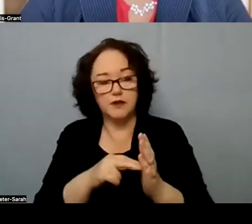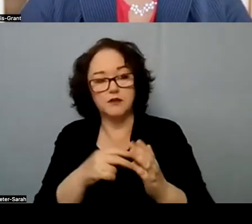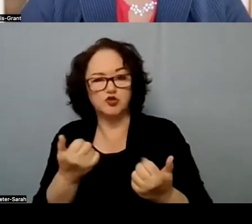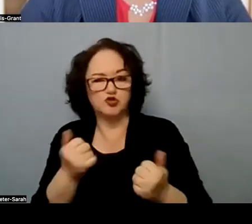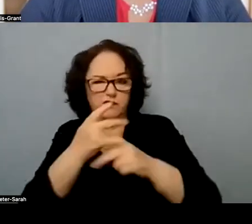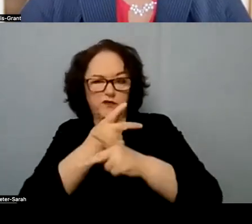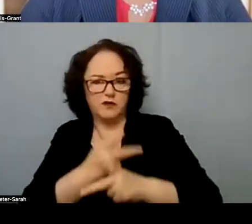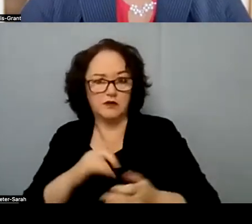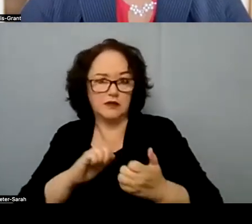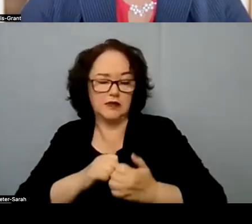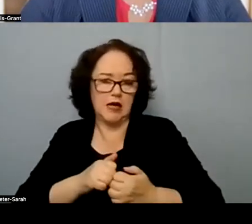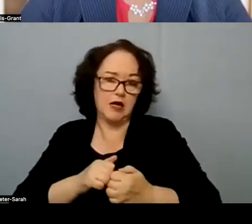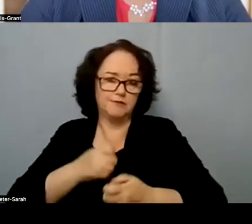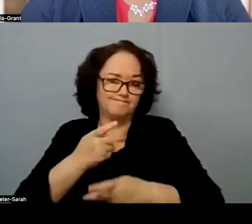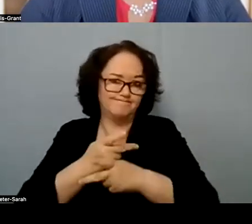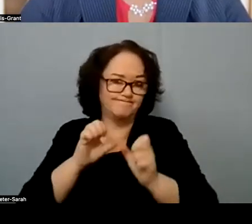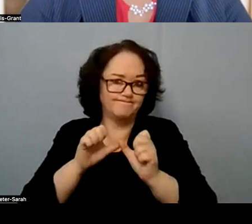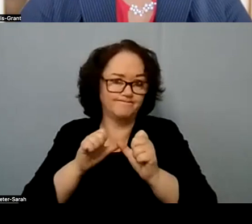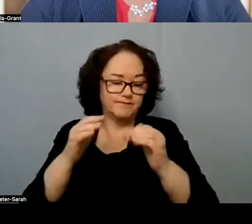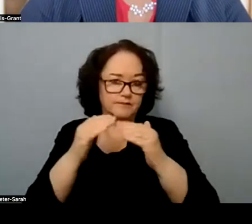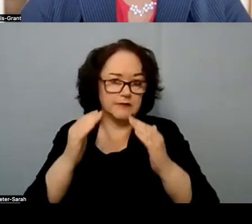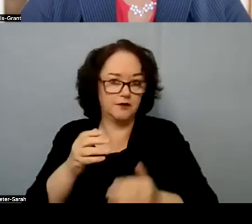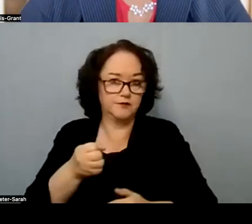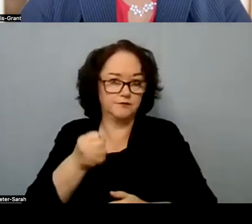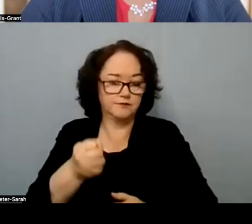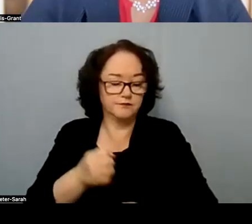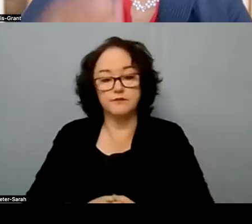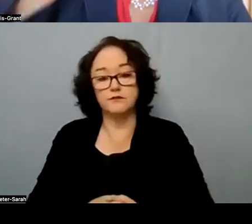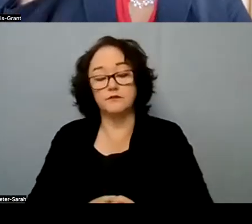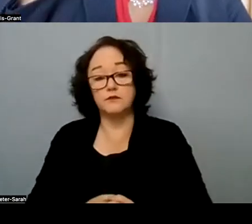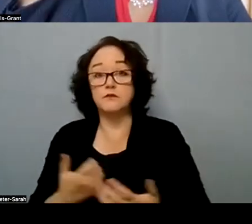complicated issues sometimes revolve around substance use.